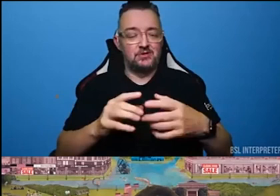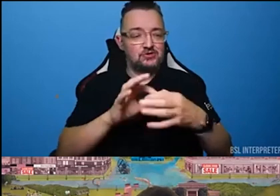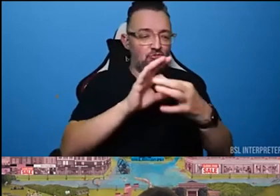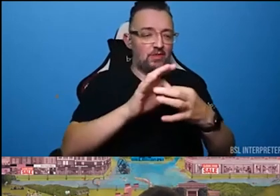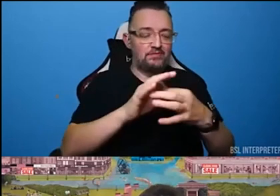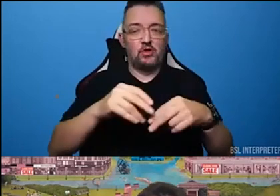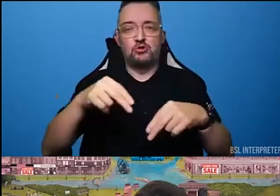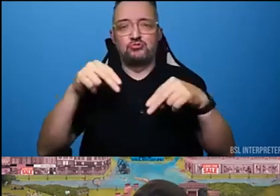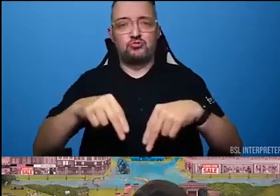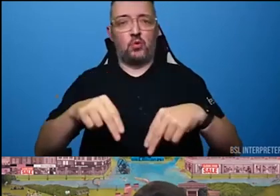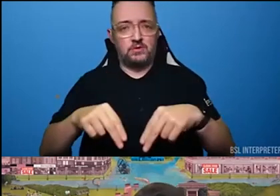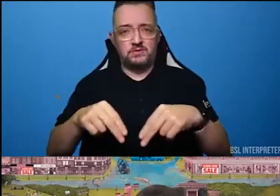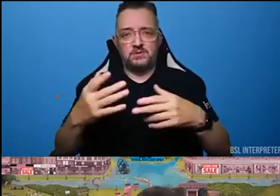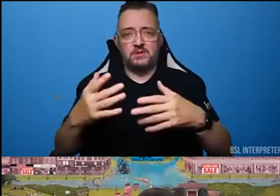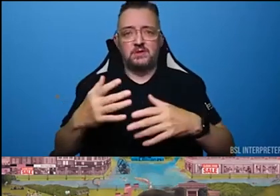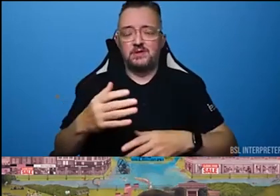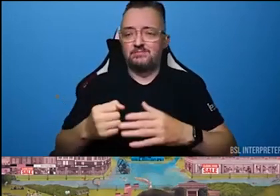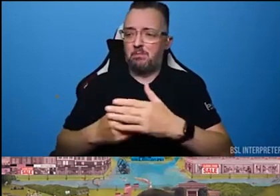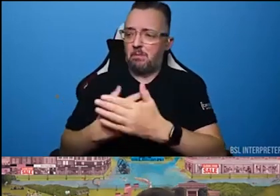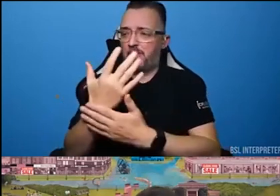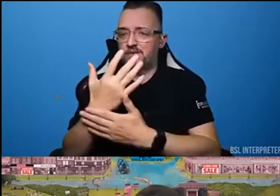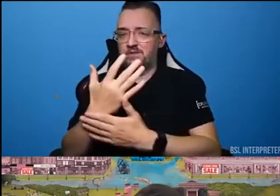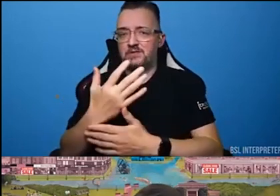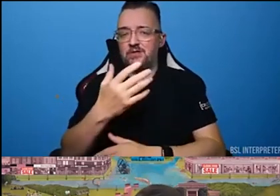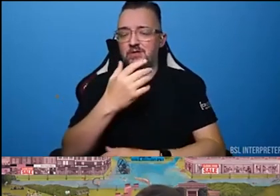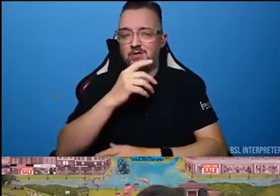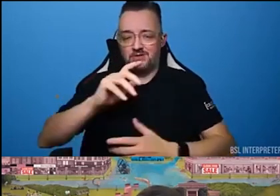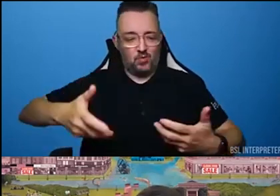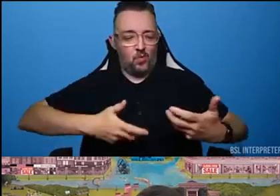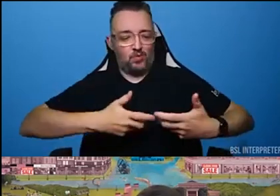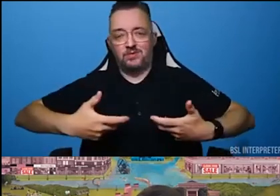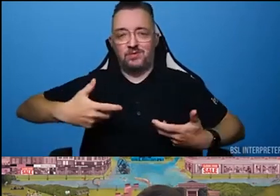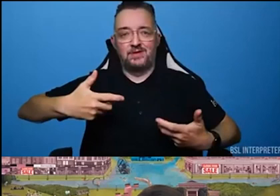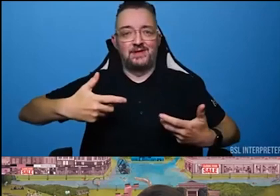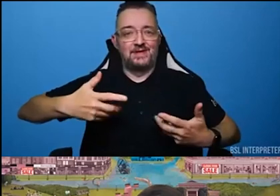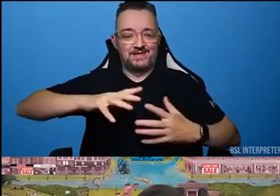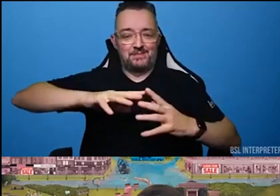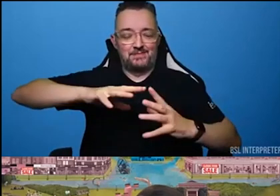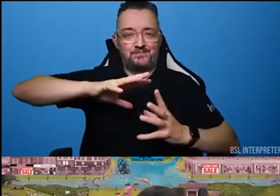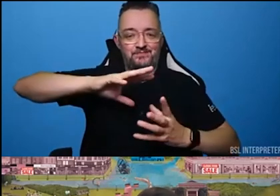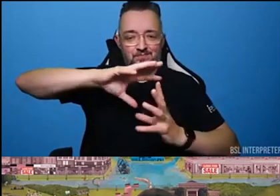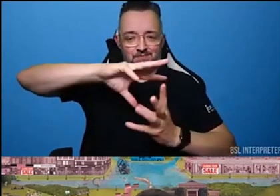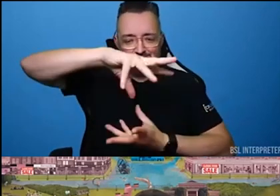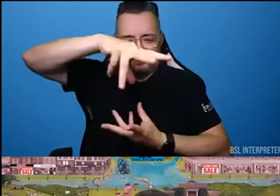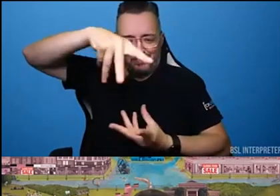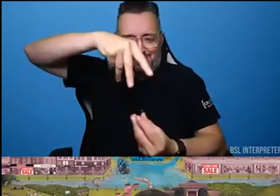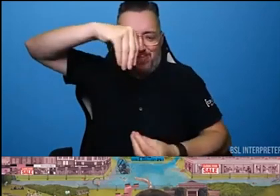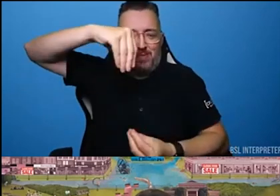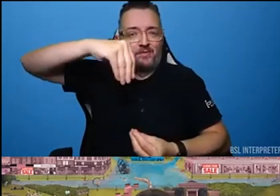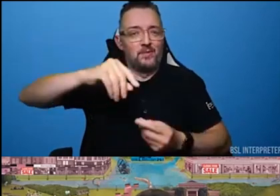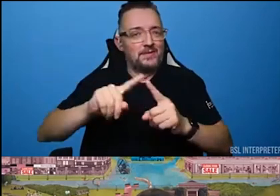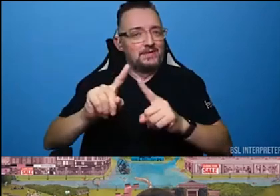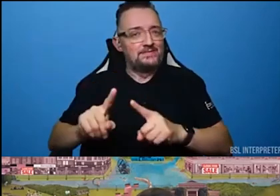plants. So there is no longer one singular body, but bodies and conglomerates, assemblages of bodies.